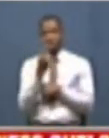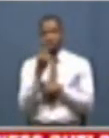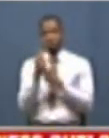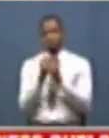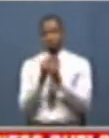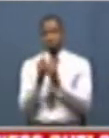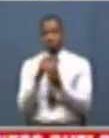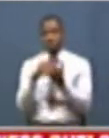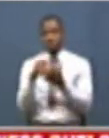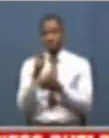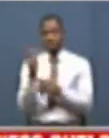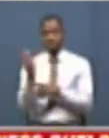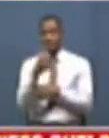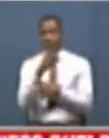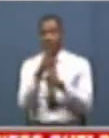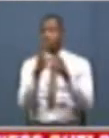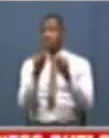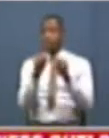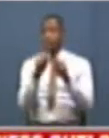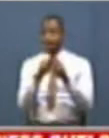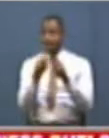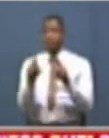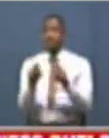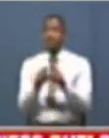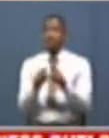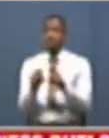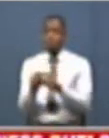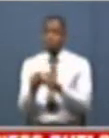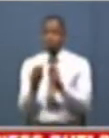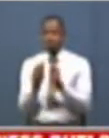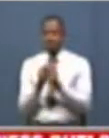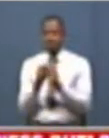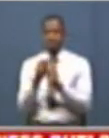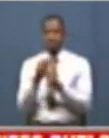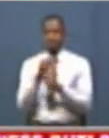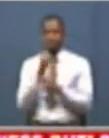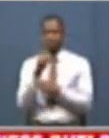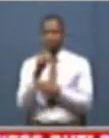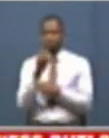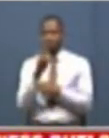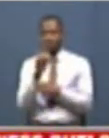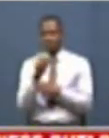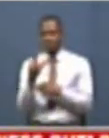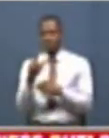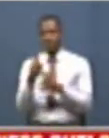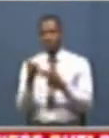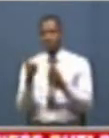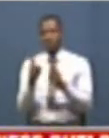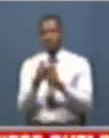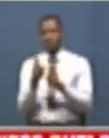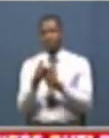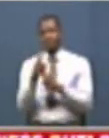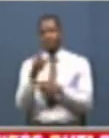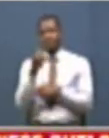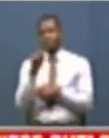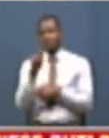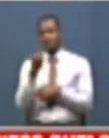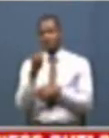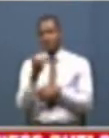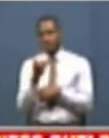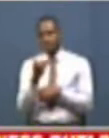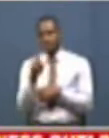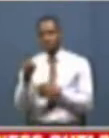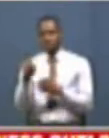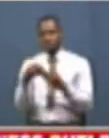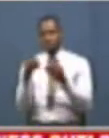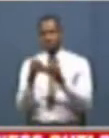competing among themselves, but also with non-traditional providers, such as the fintechs. This